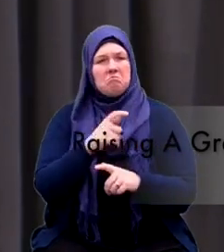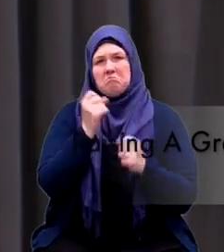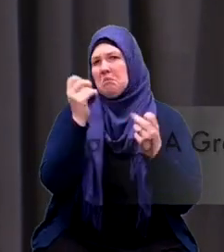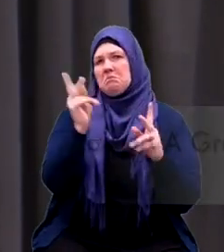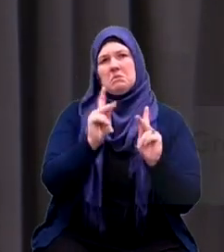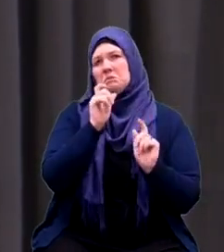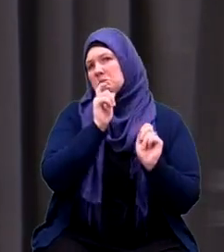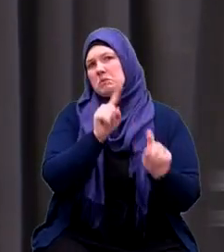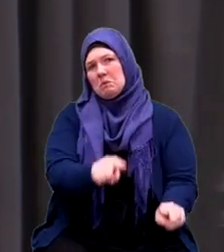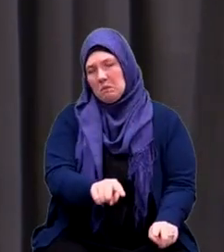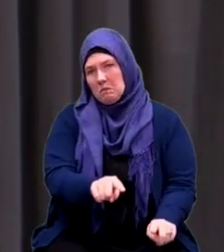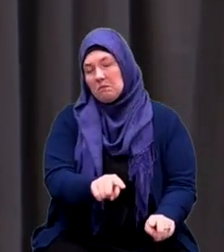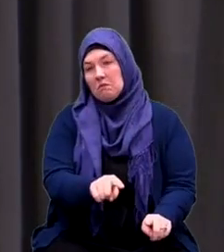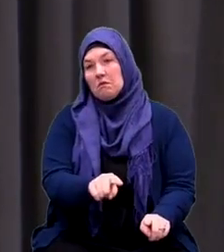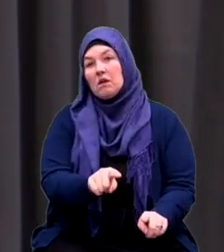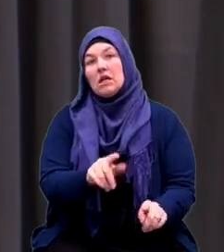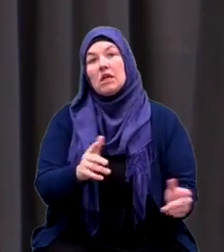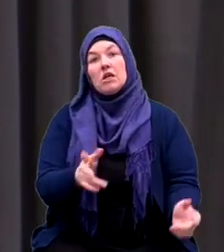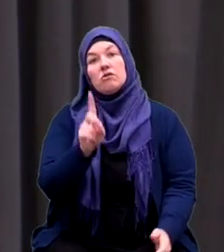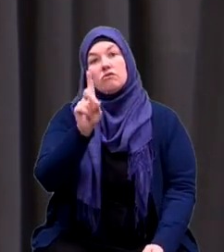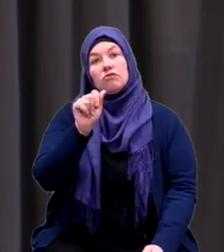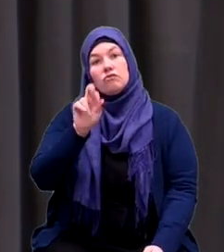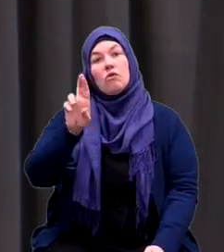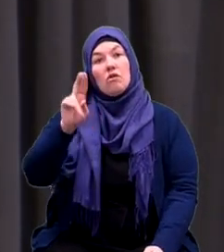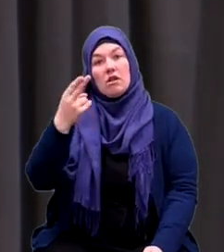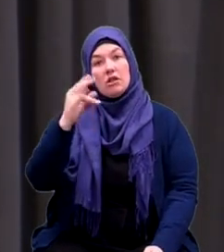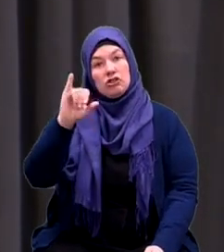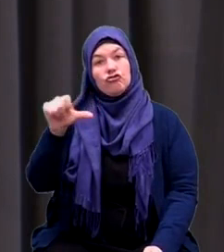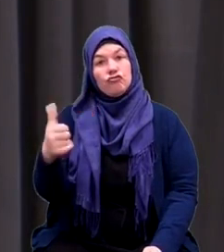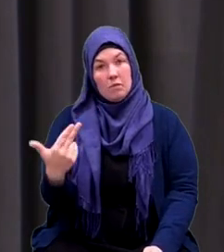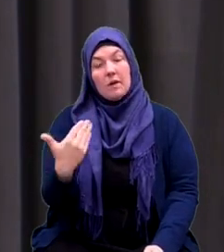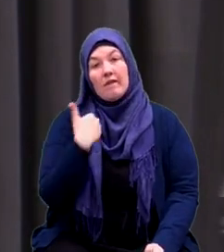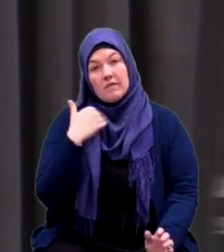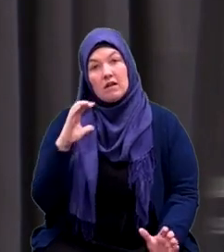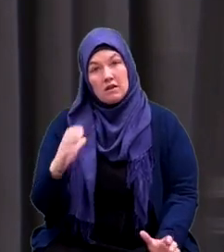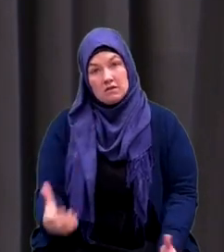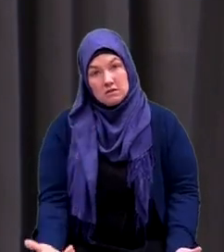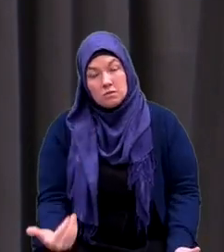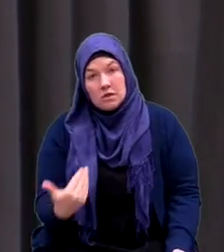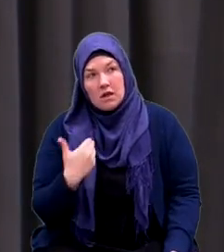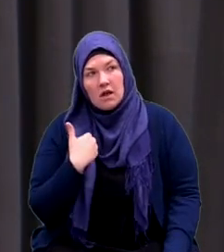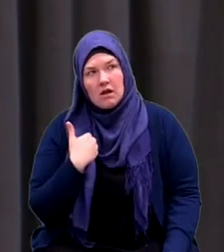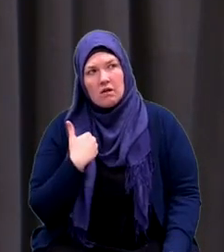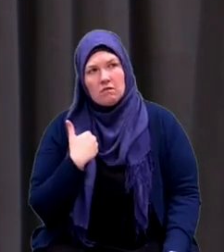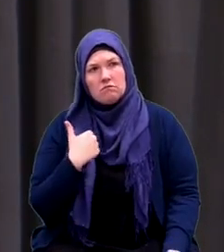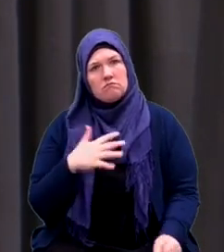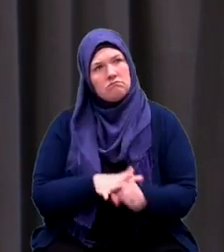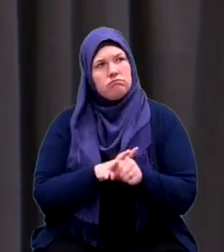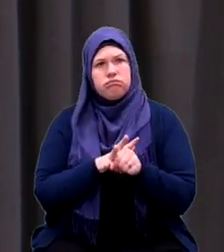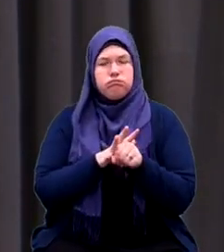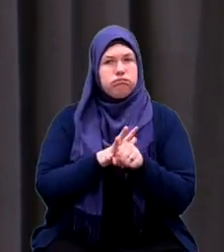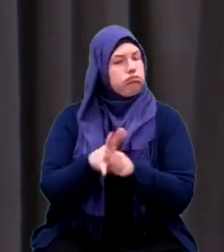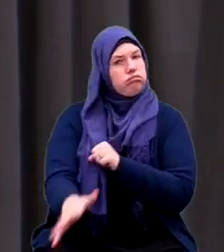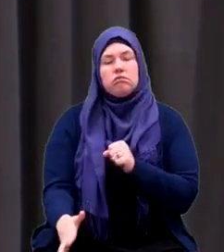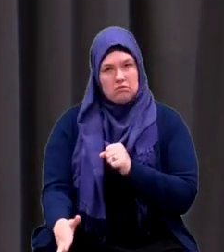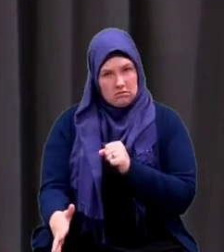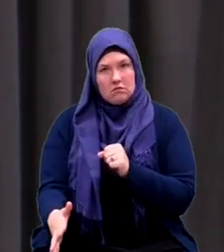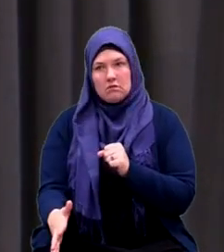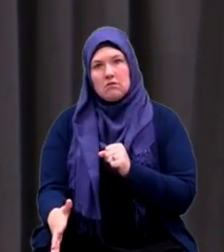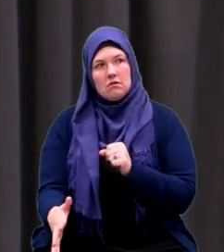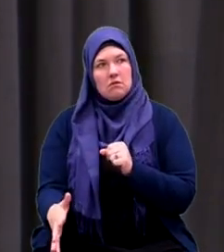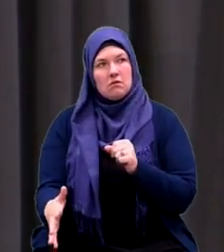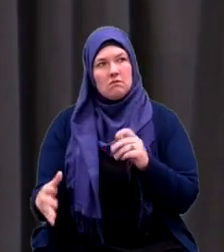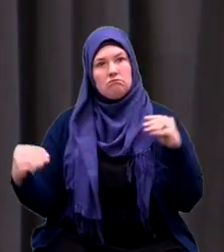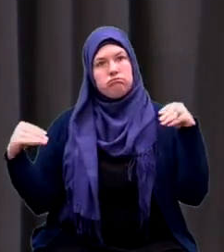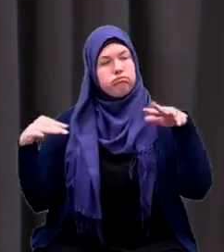Hadith, whatever. And at Dar al-Hijra, we do have classes. We are actually over full. The premises